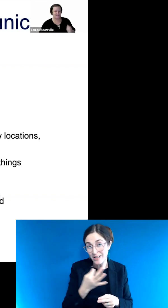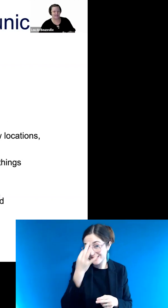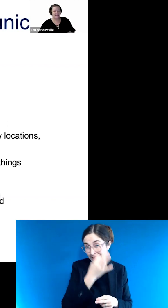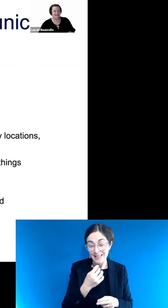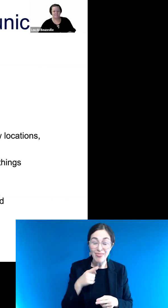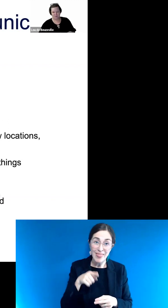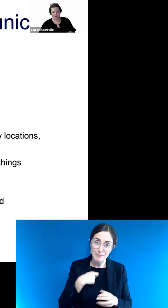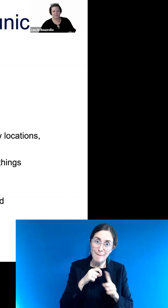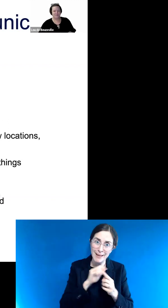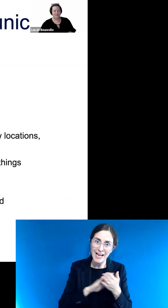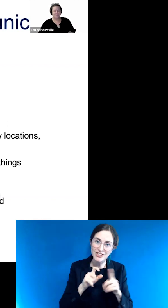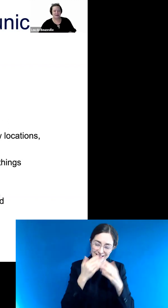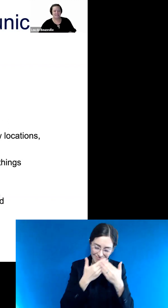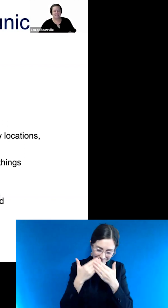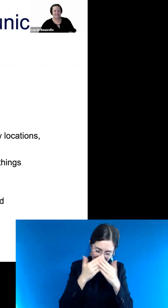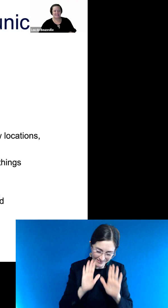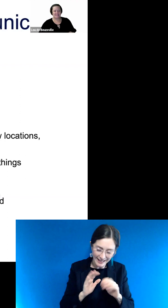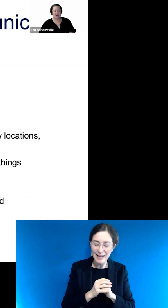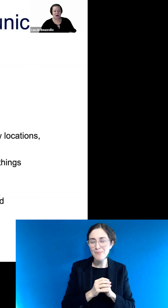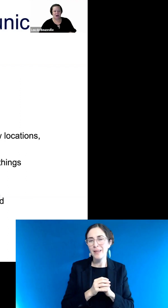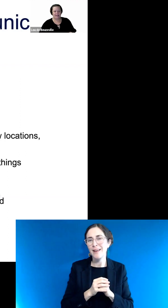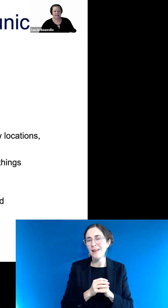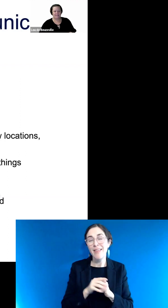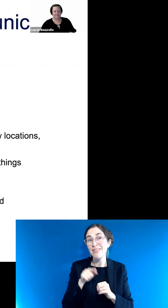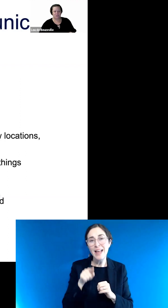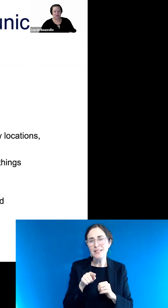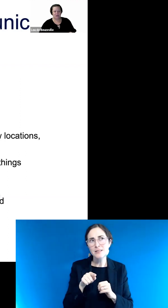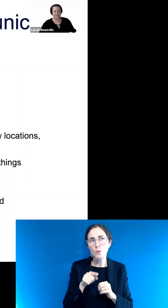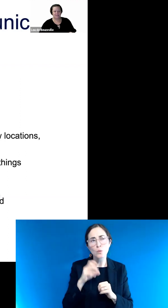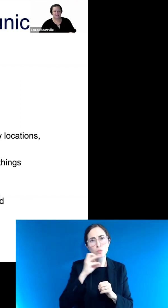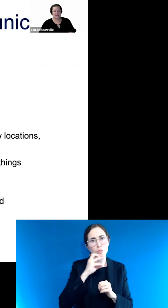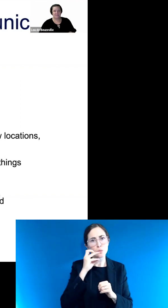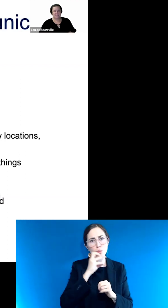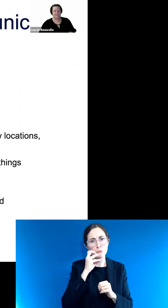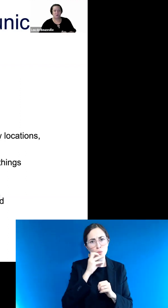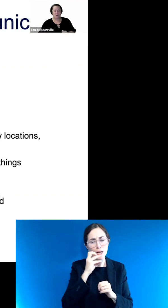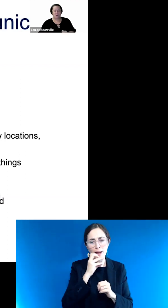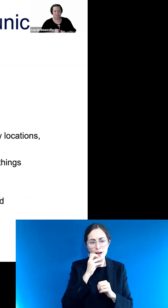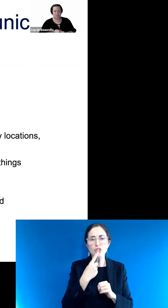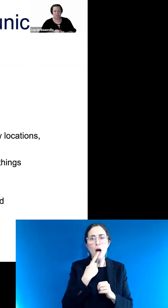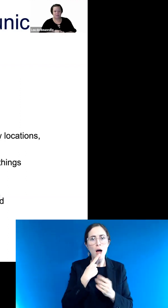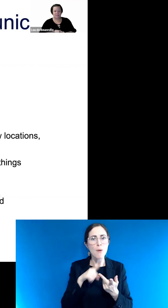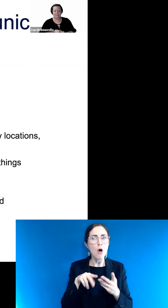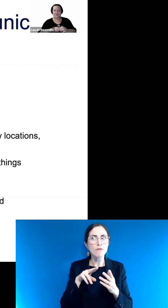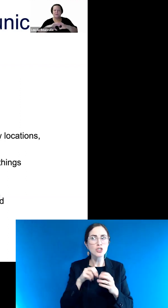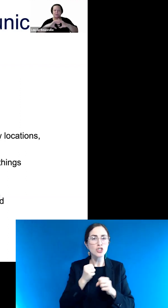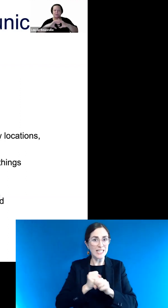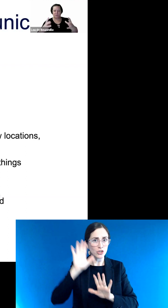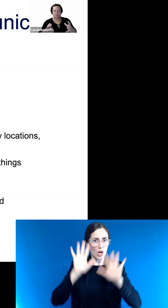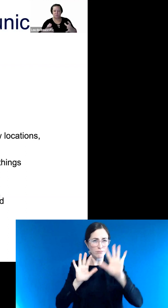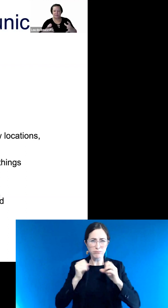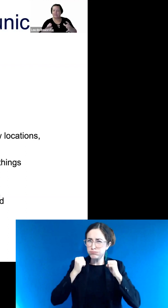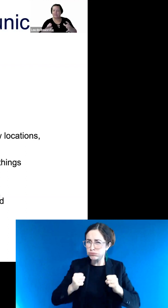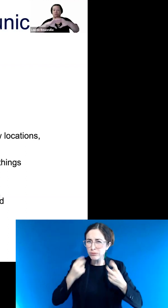them fascinating, but I won't. But it's basically a highly conventionalized form of gesture that's very,